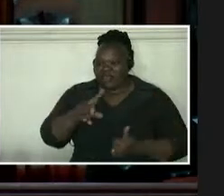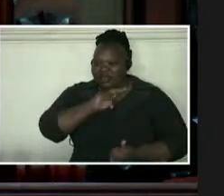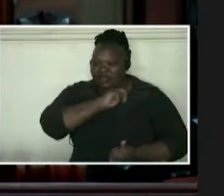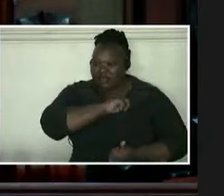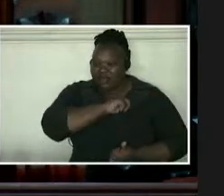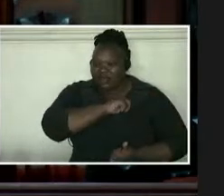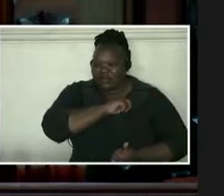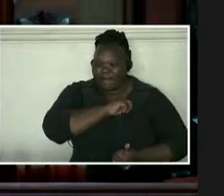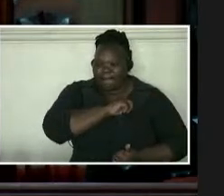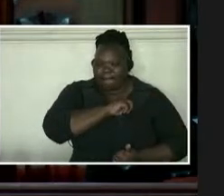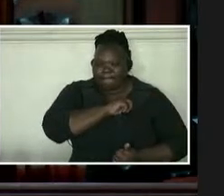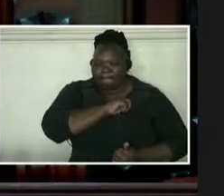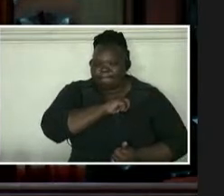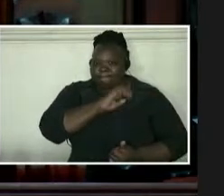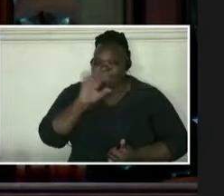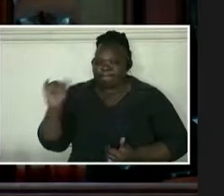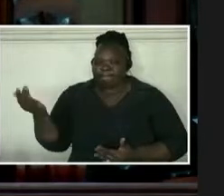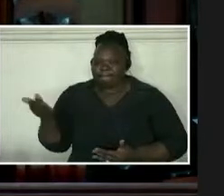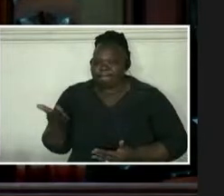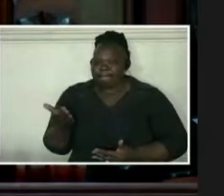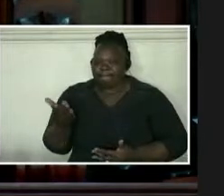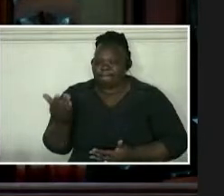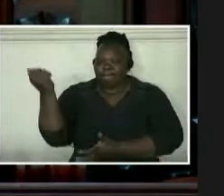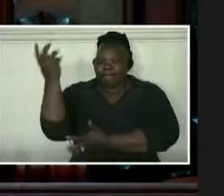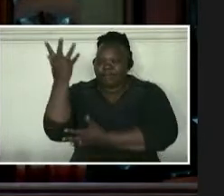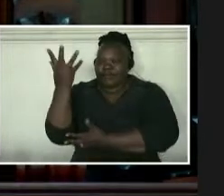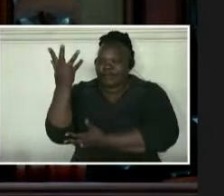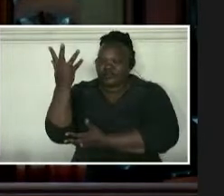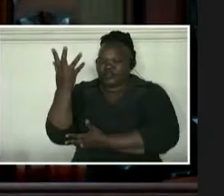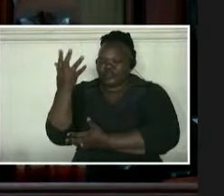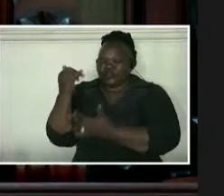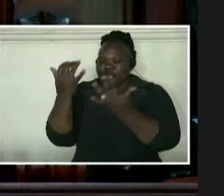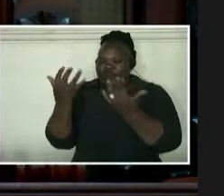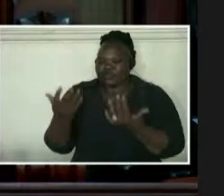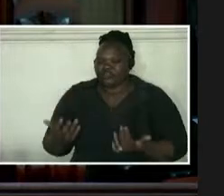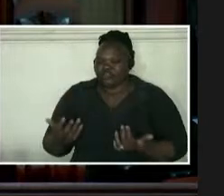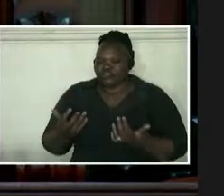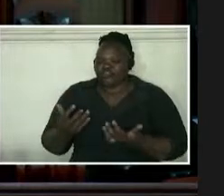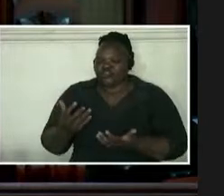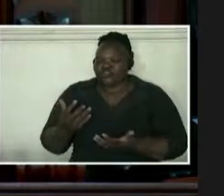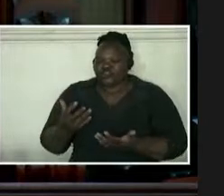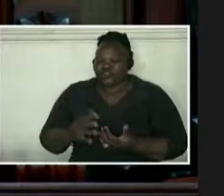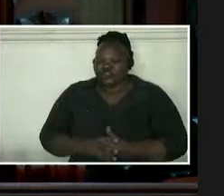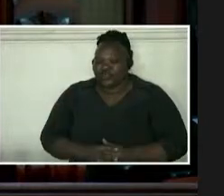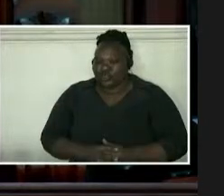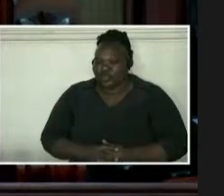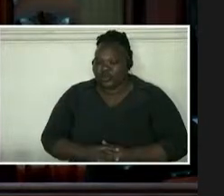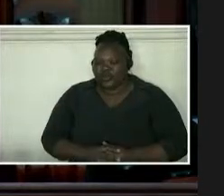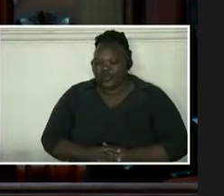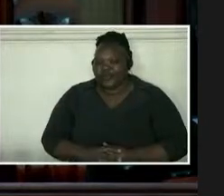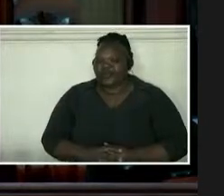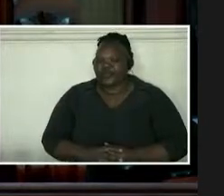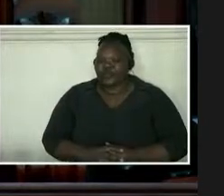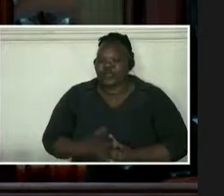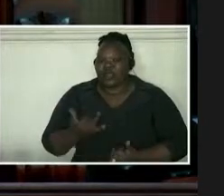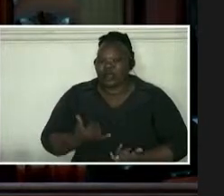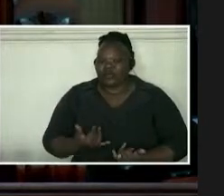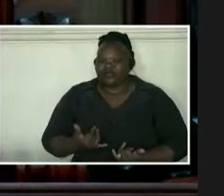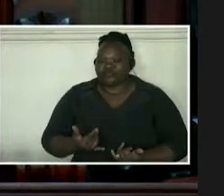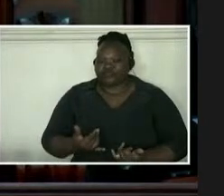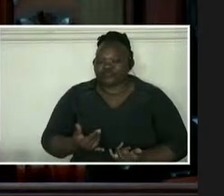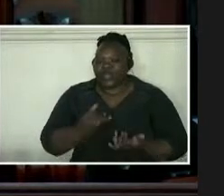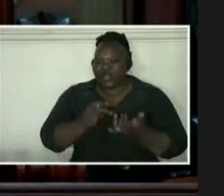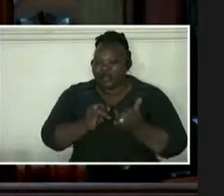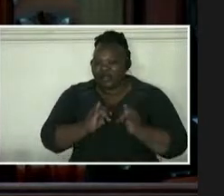will terribly help budget speech then i take this opportunity to